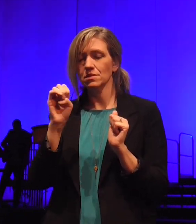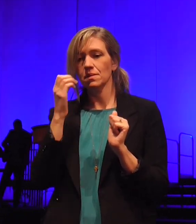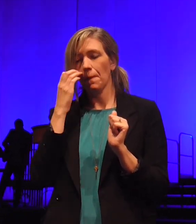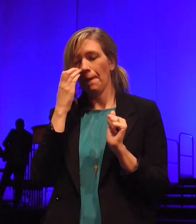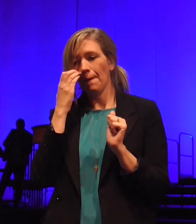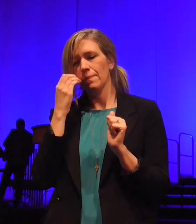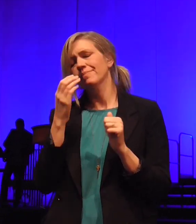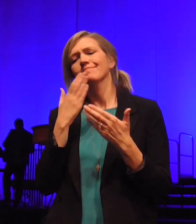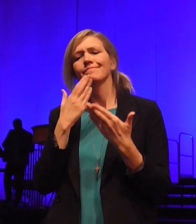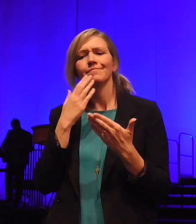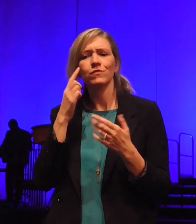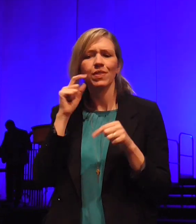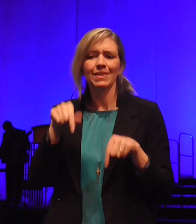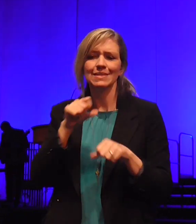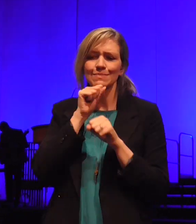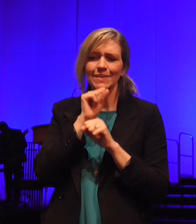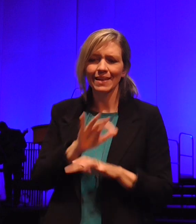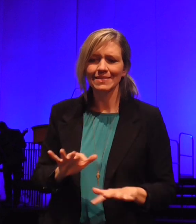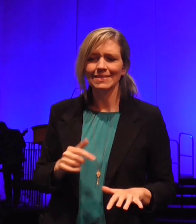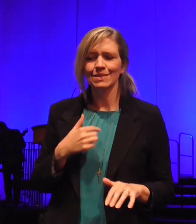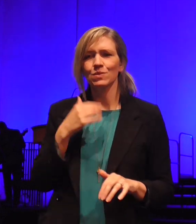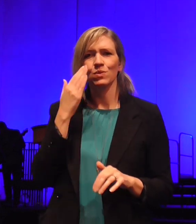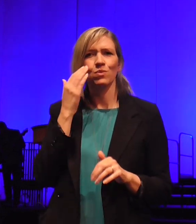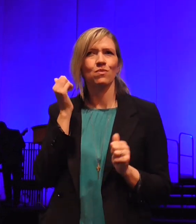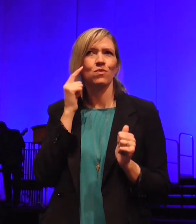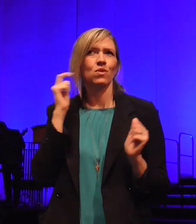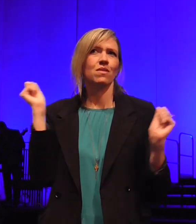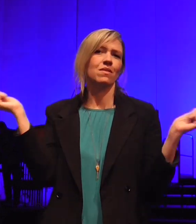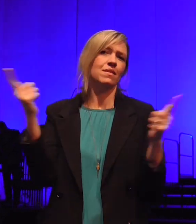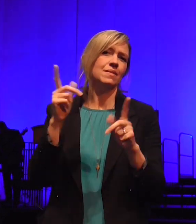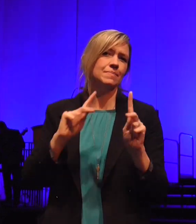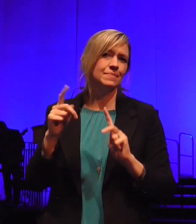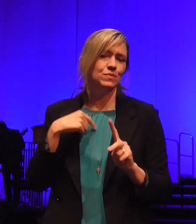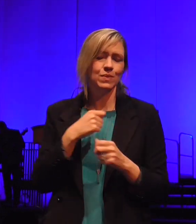Giving thanks for this blessing, may we know it for all those whom we love,